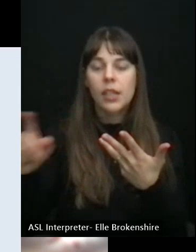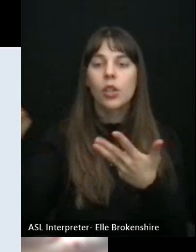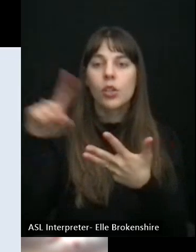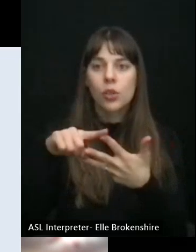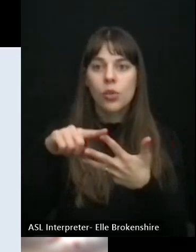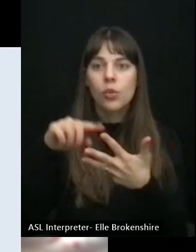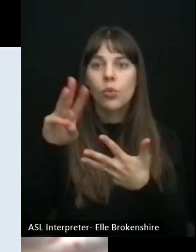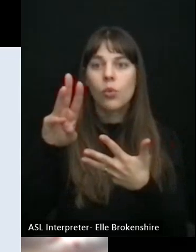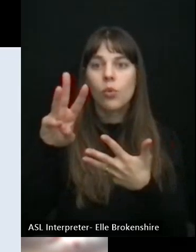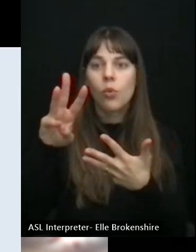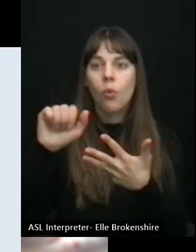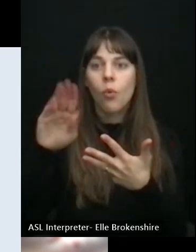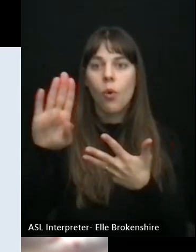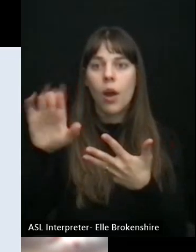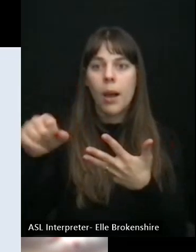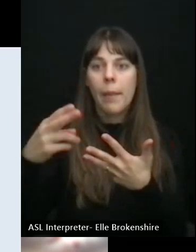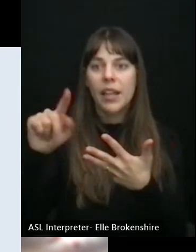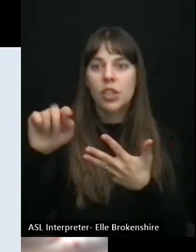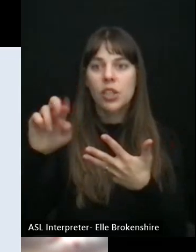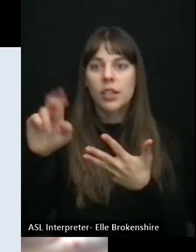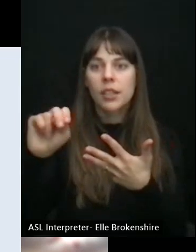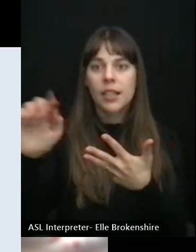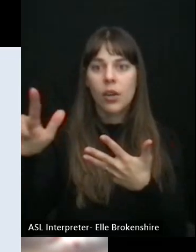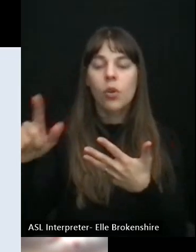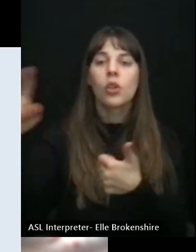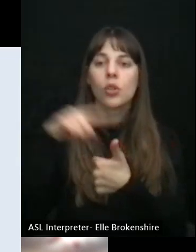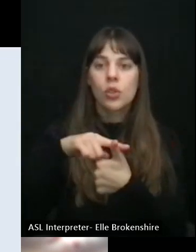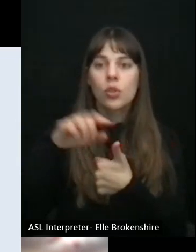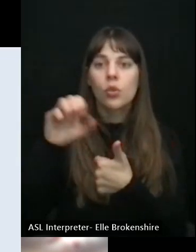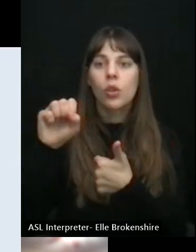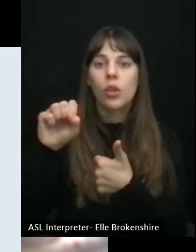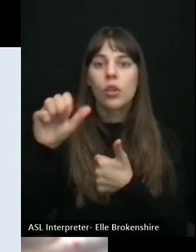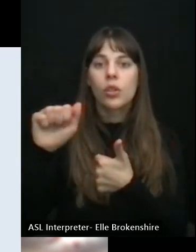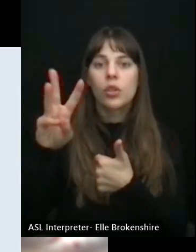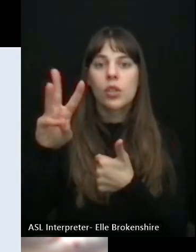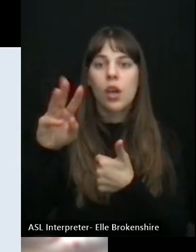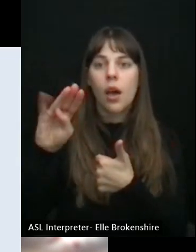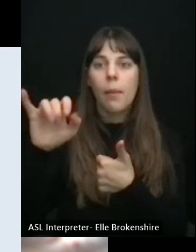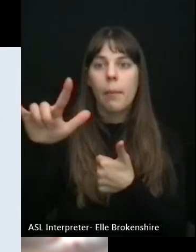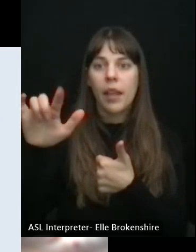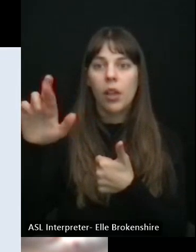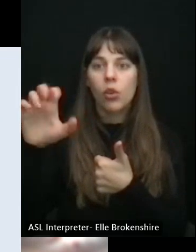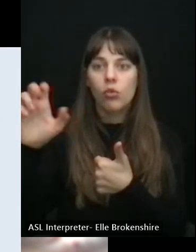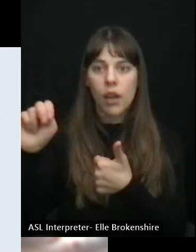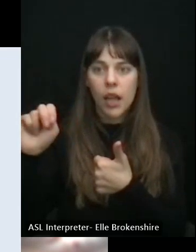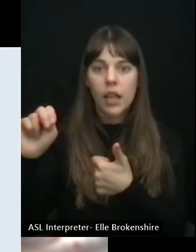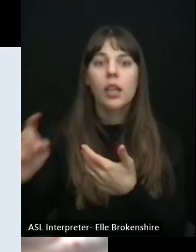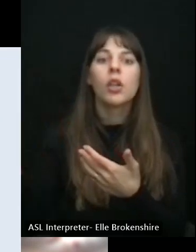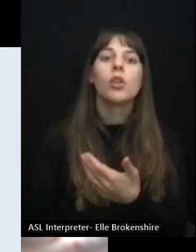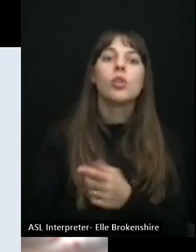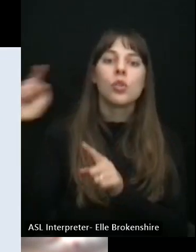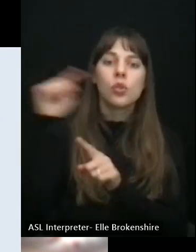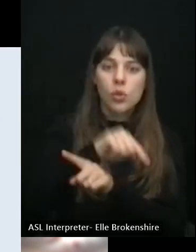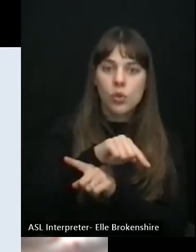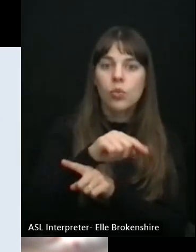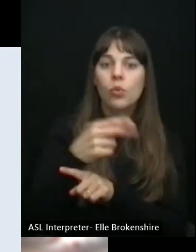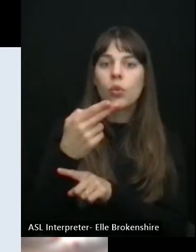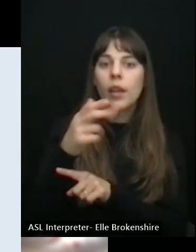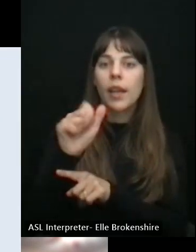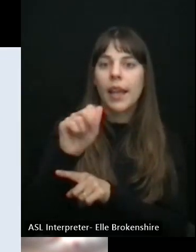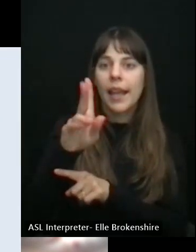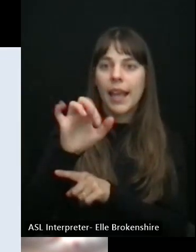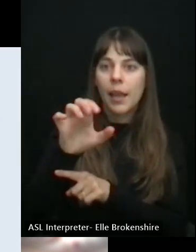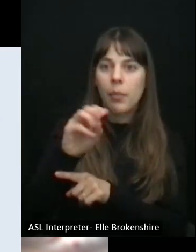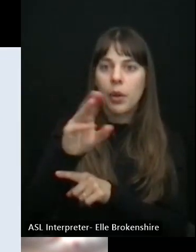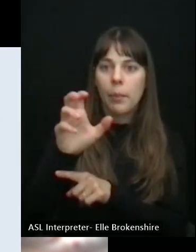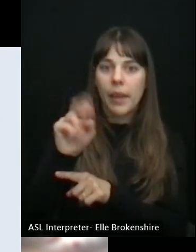Run, to Warrington, then to Haberman, and then continue on the South Busway. So that's going to be